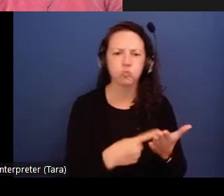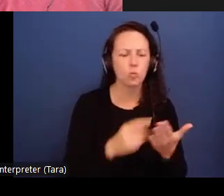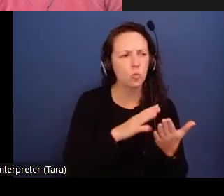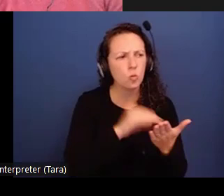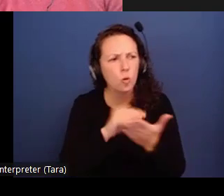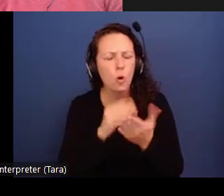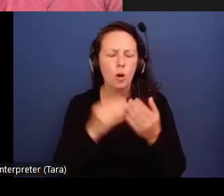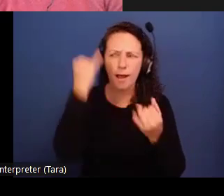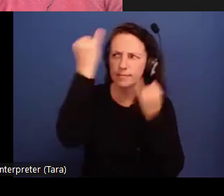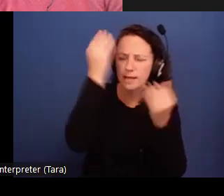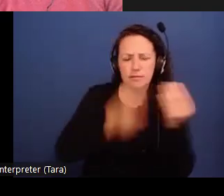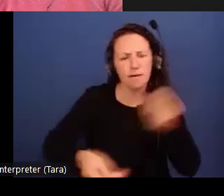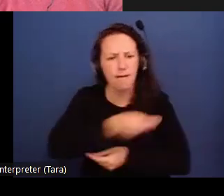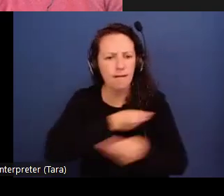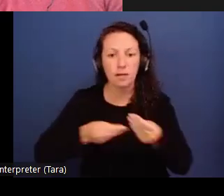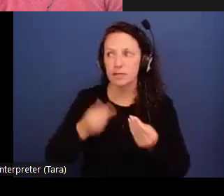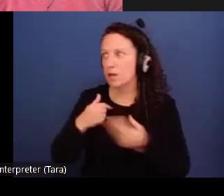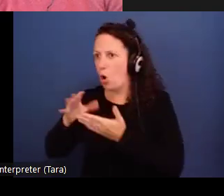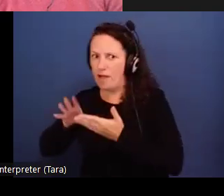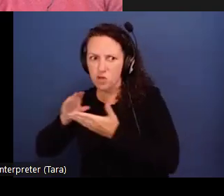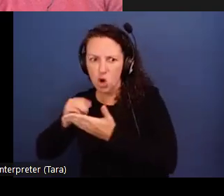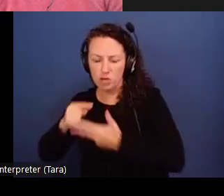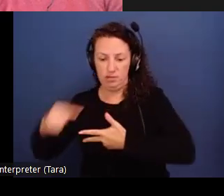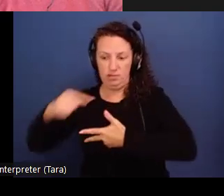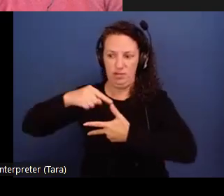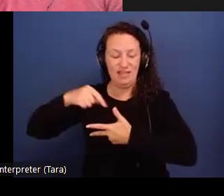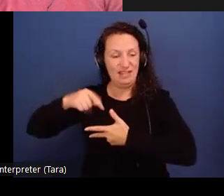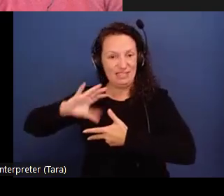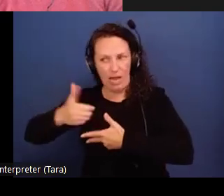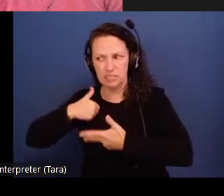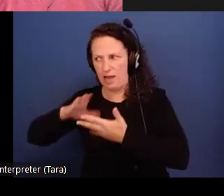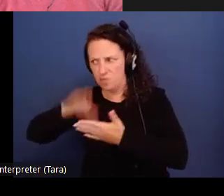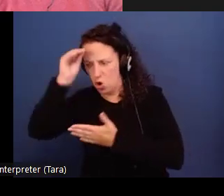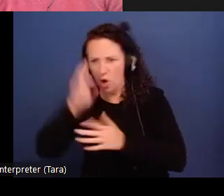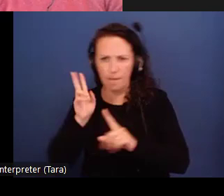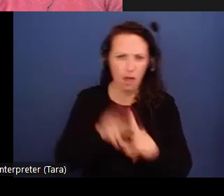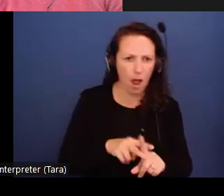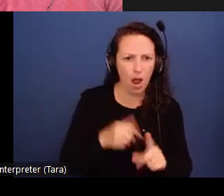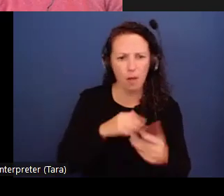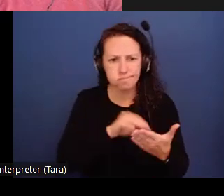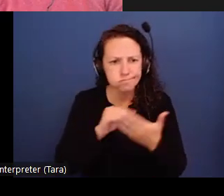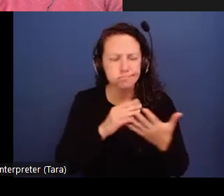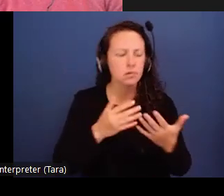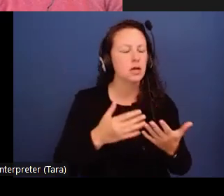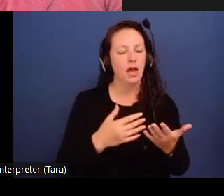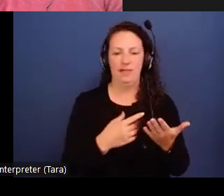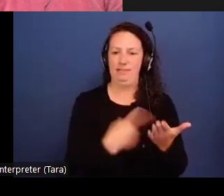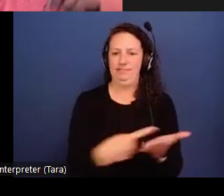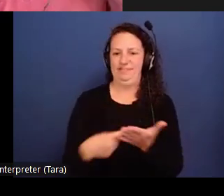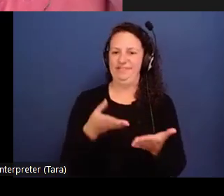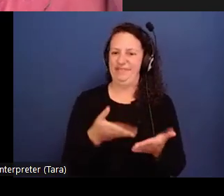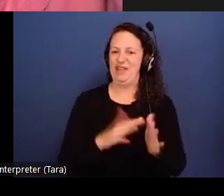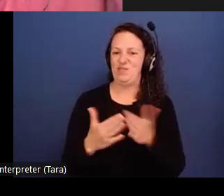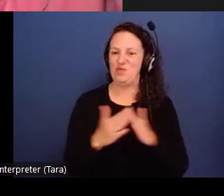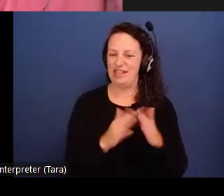learned on the theory class, they do that on a community session. And at the end of each week,